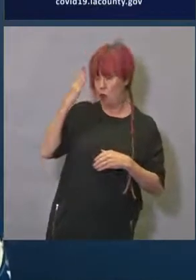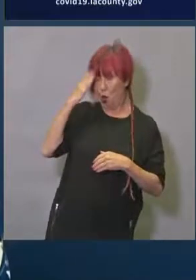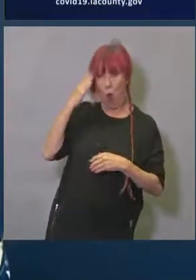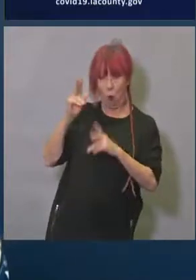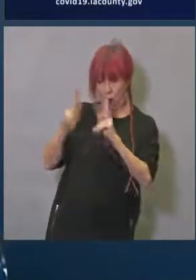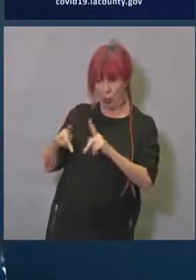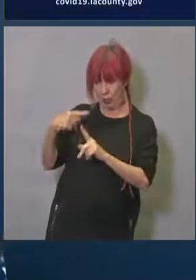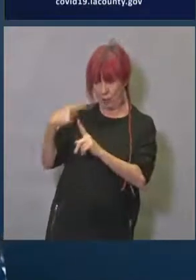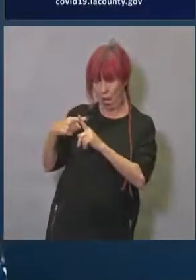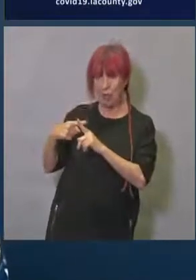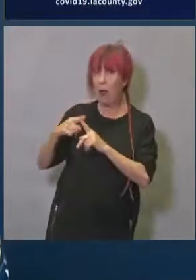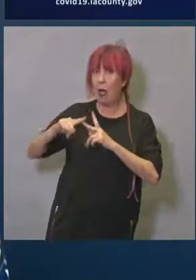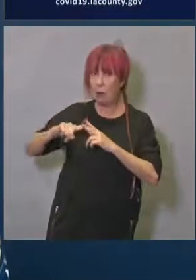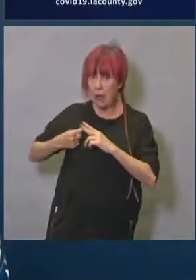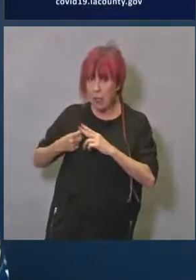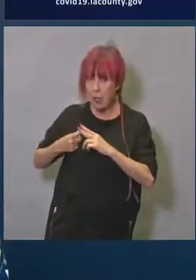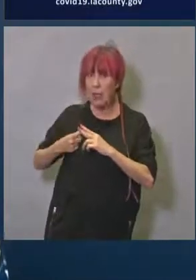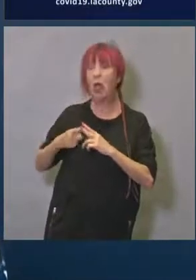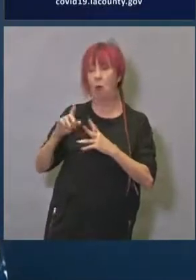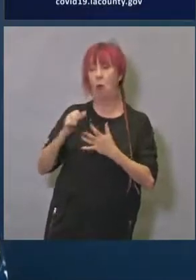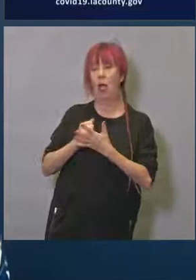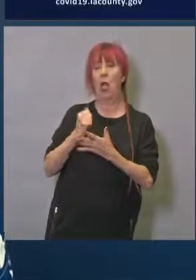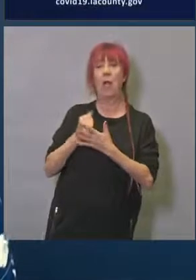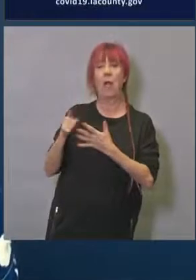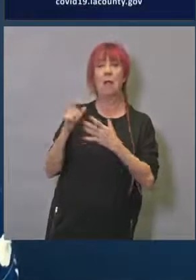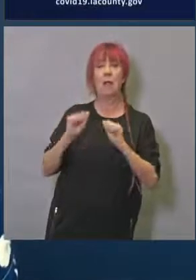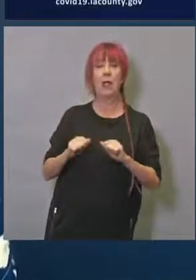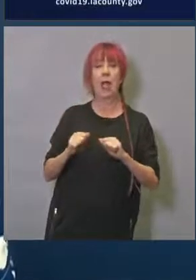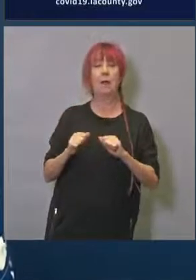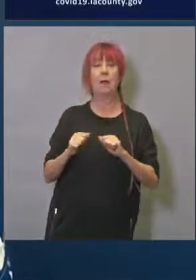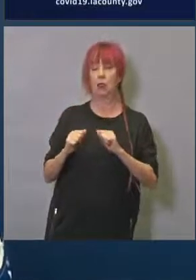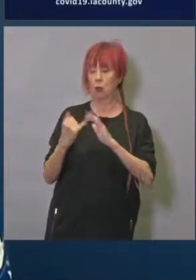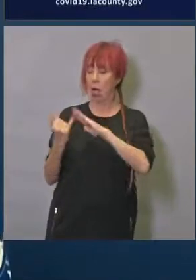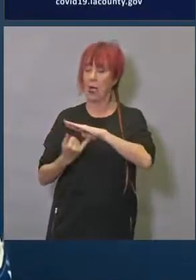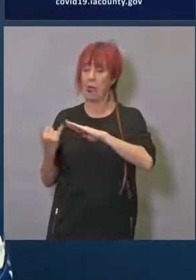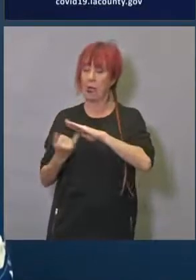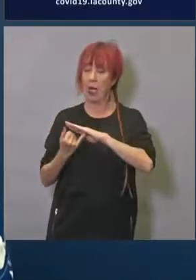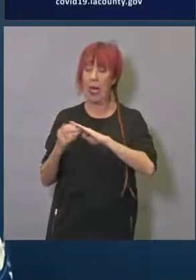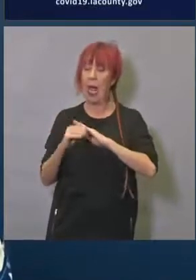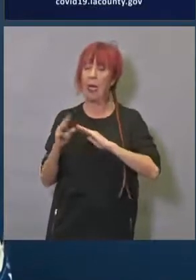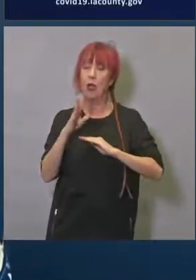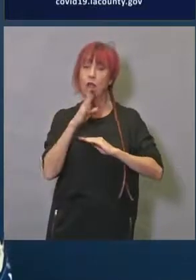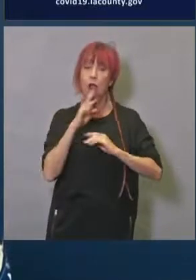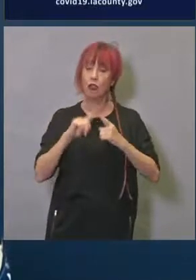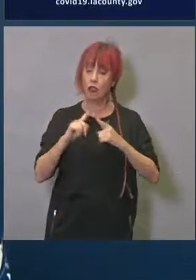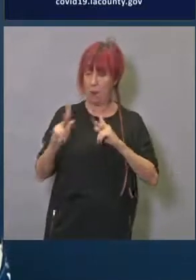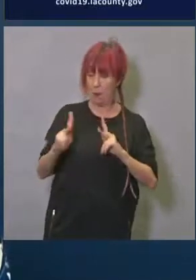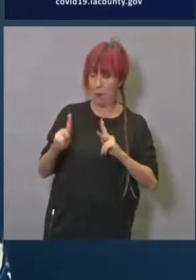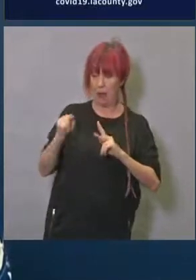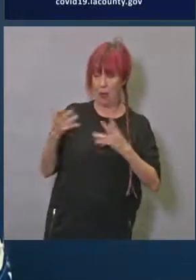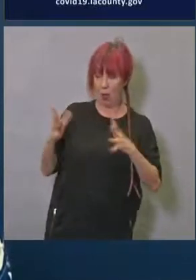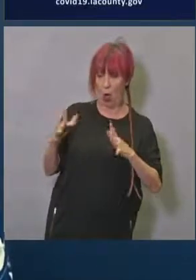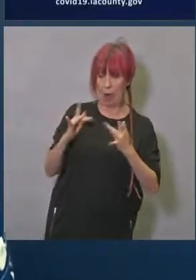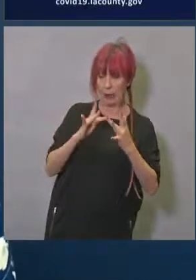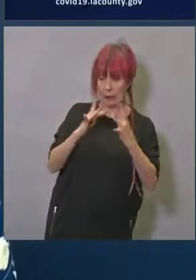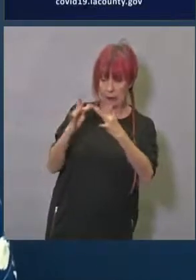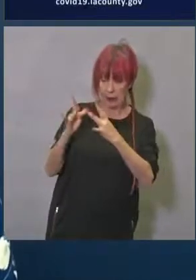positive early on can help make sure that they are able to isolate and inform their contacts and help protect those around